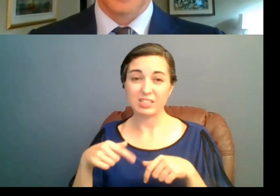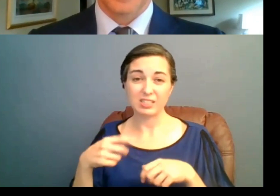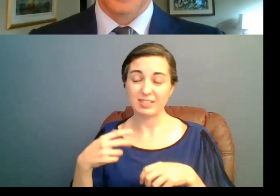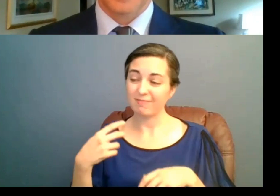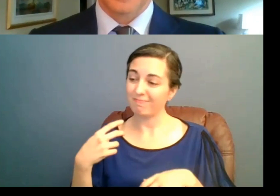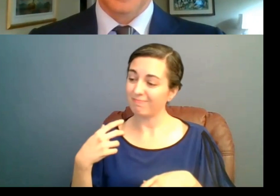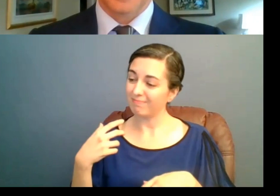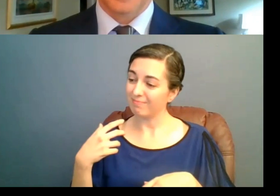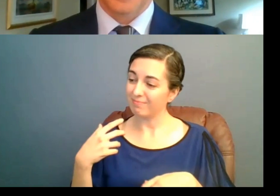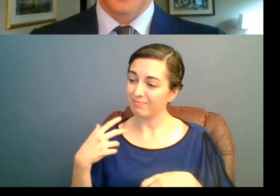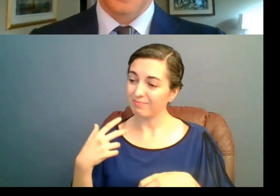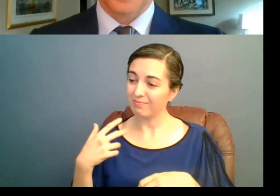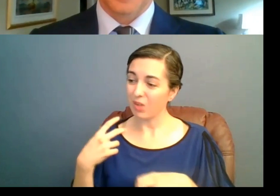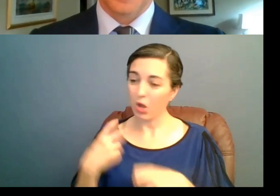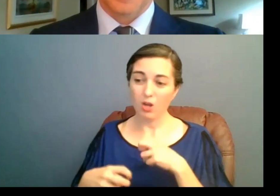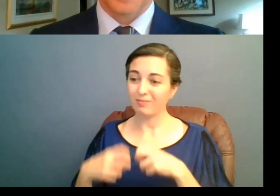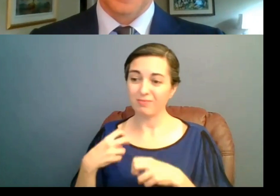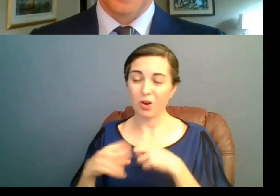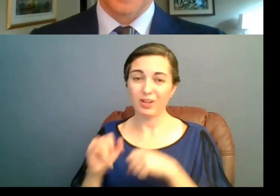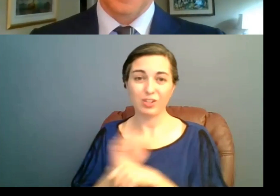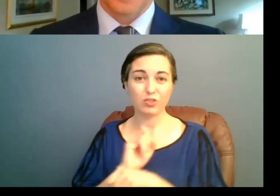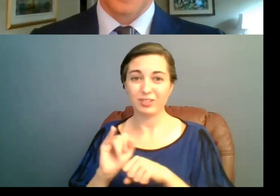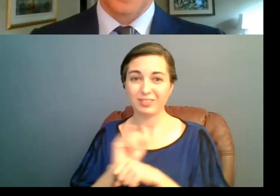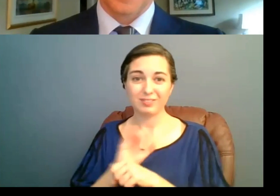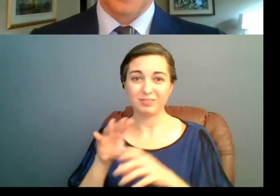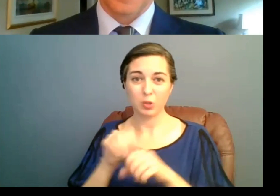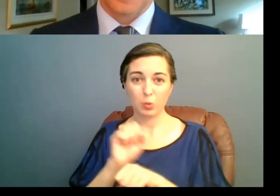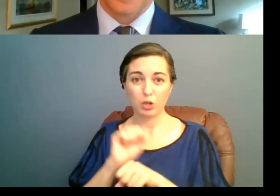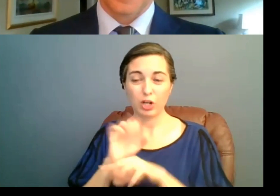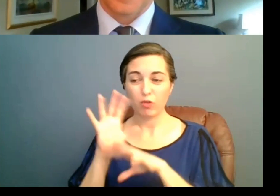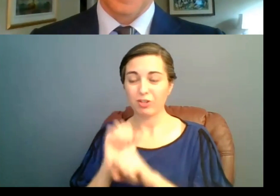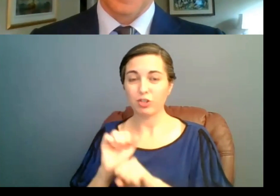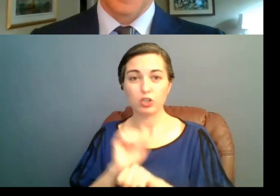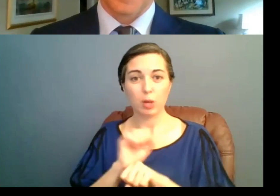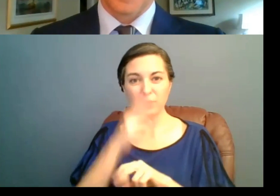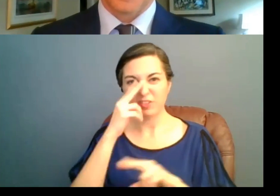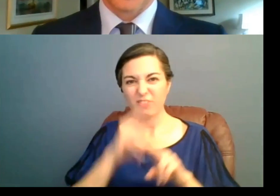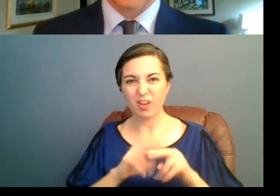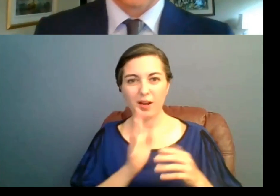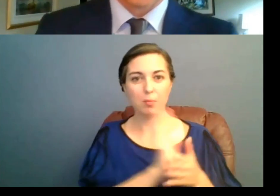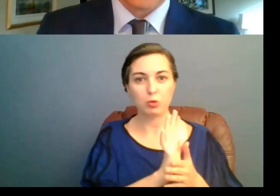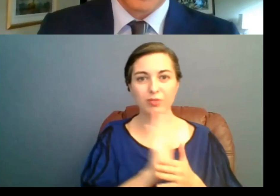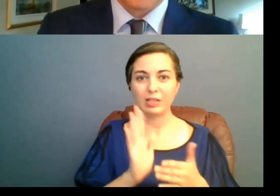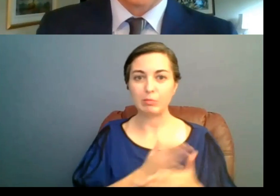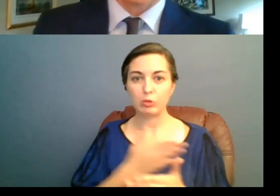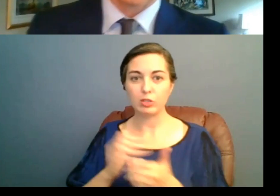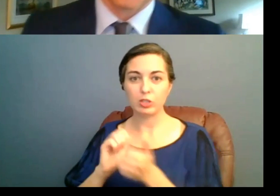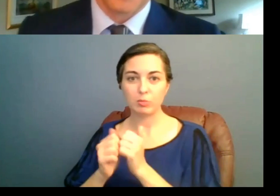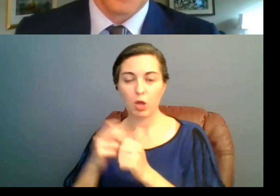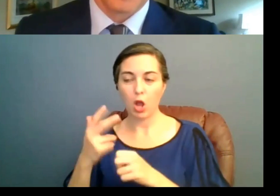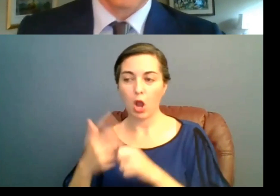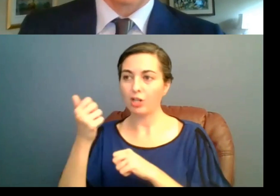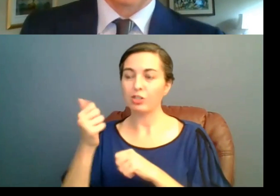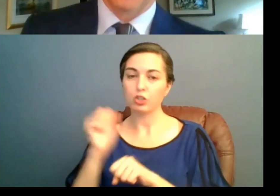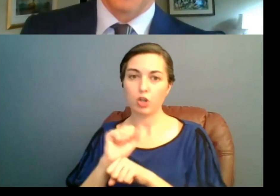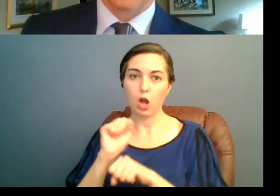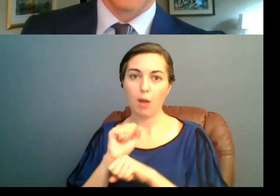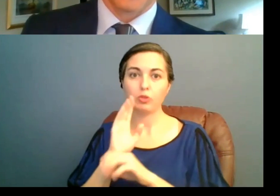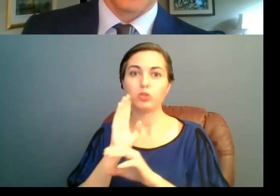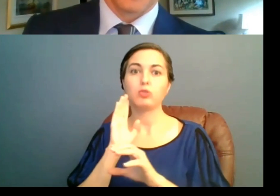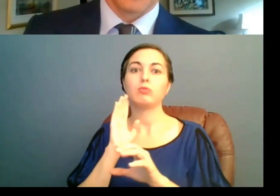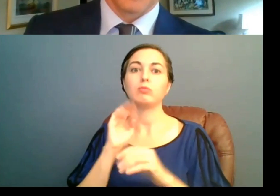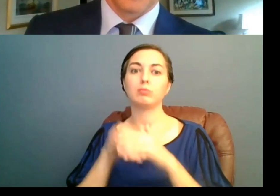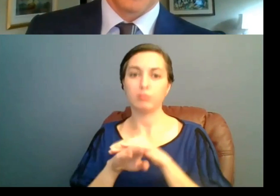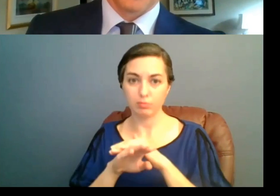into. Traditionally, the jobs that are considered fun, whether it's like movies, music, sports, whatever it is, they're the hardest jobs to get